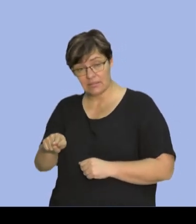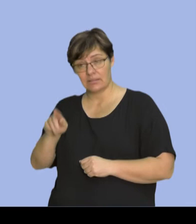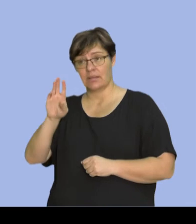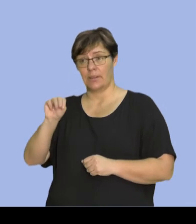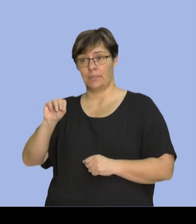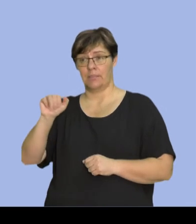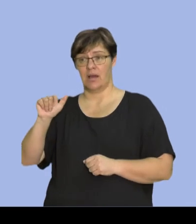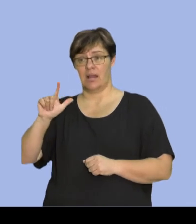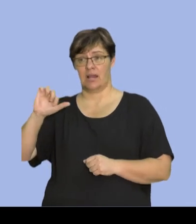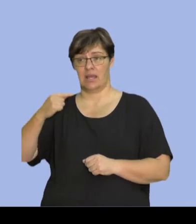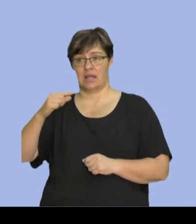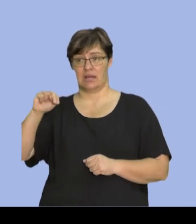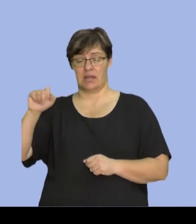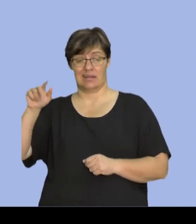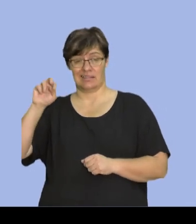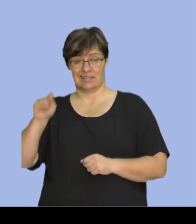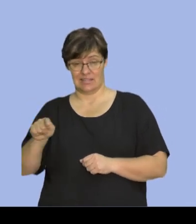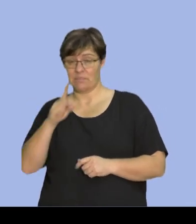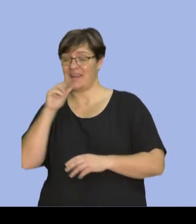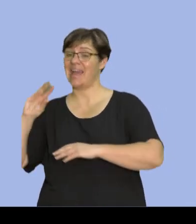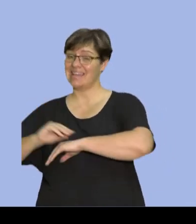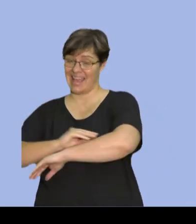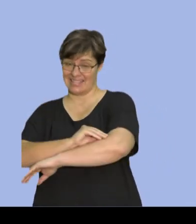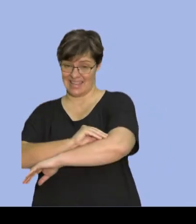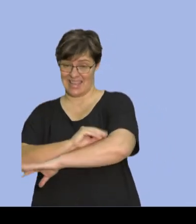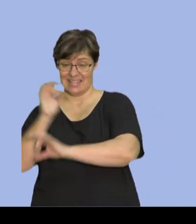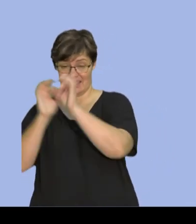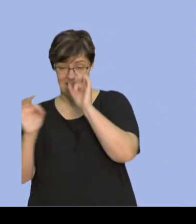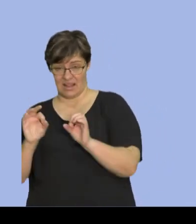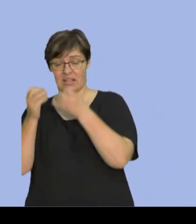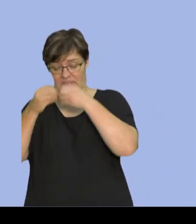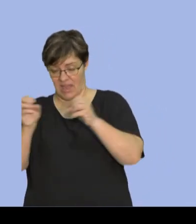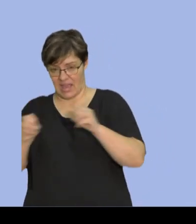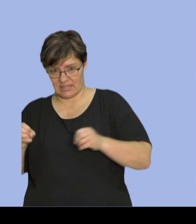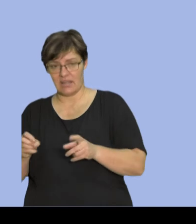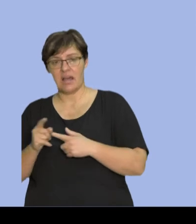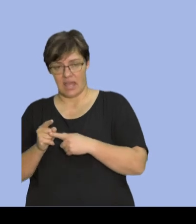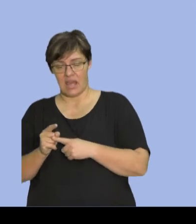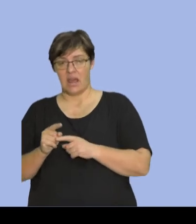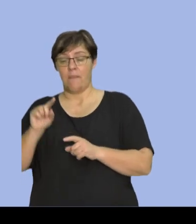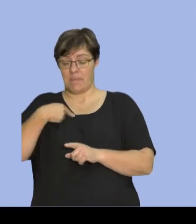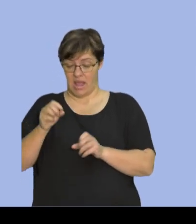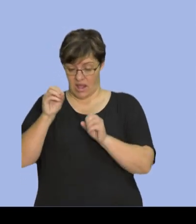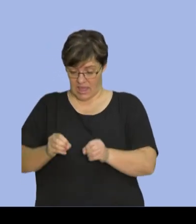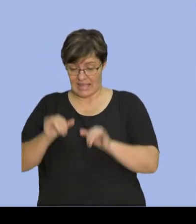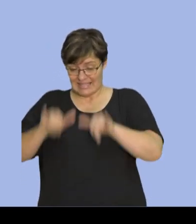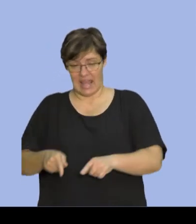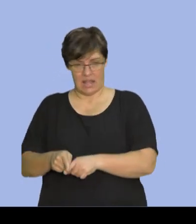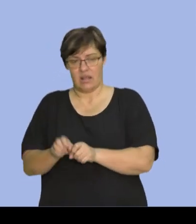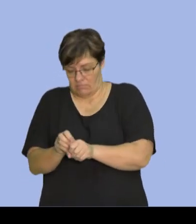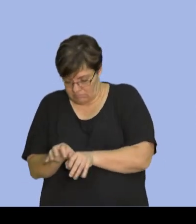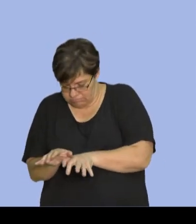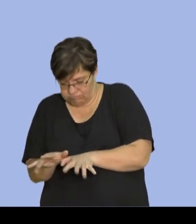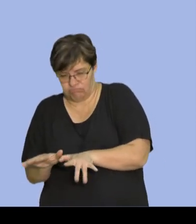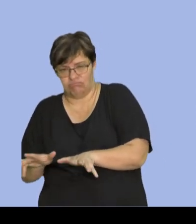malignant tumors, we can see that these are cancerous cells that divide and leave their first site, and they invade